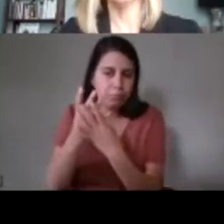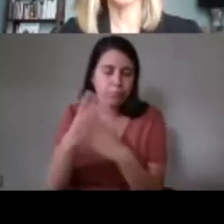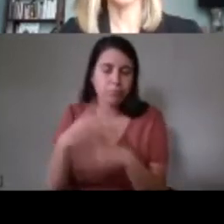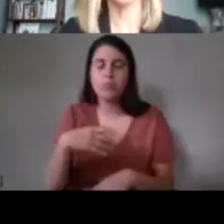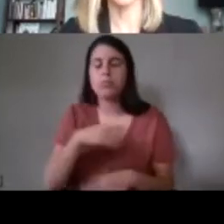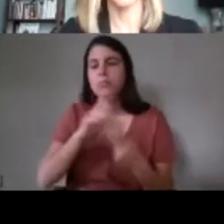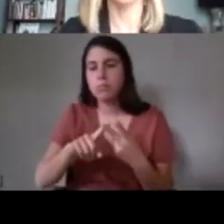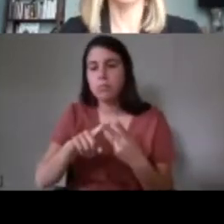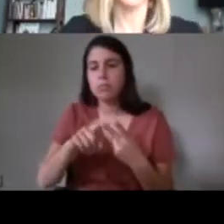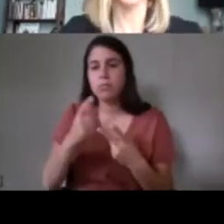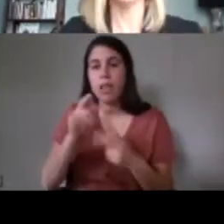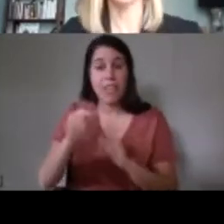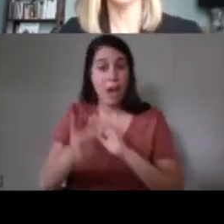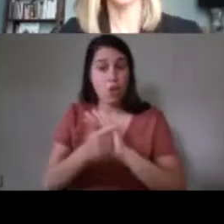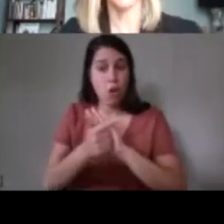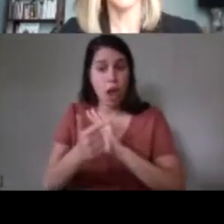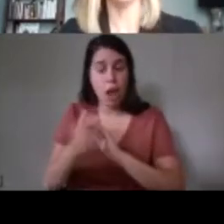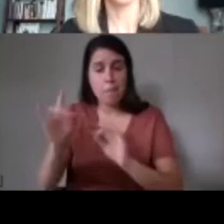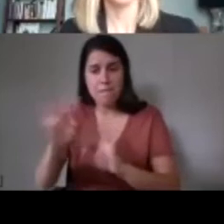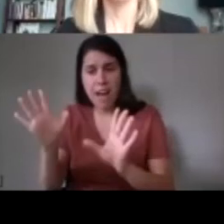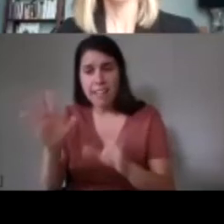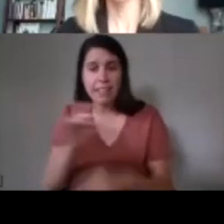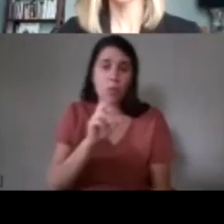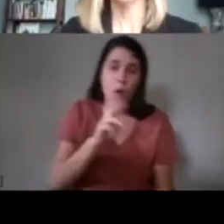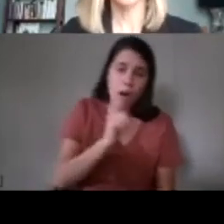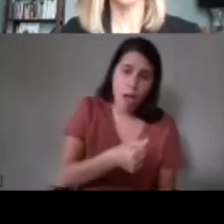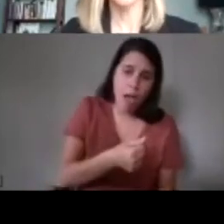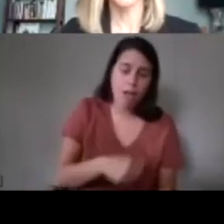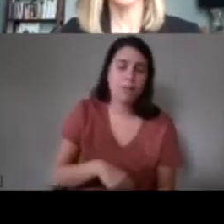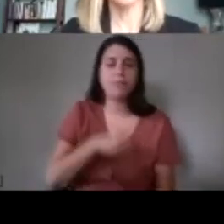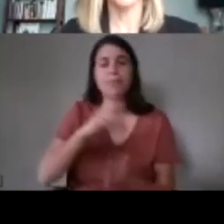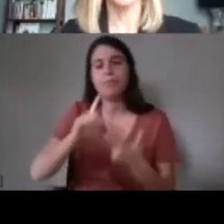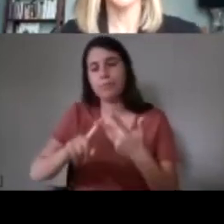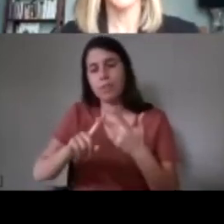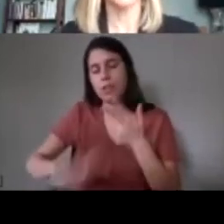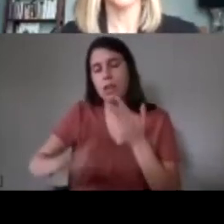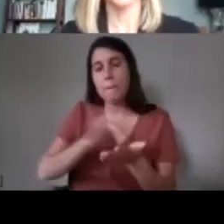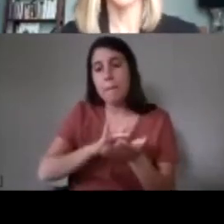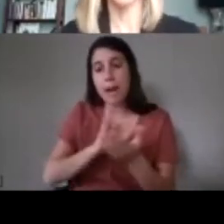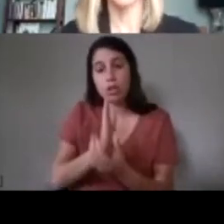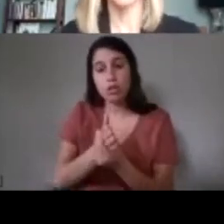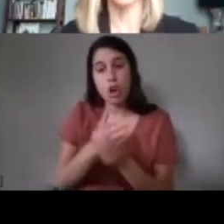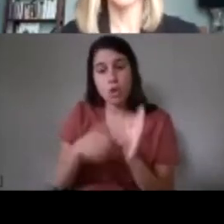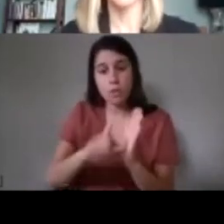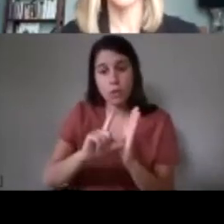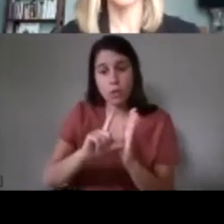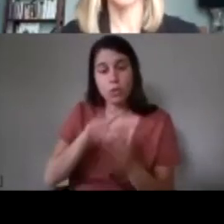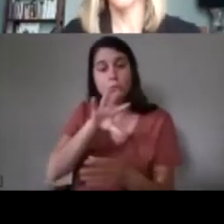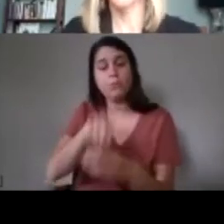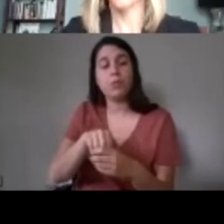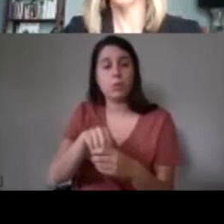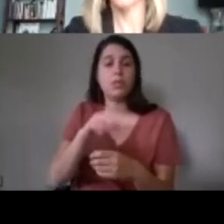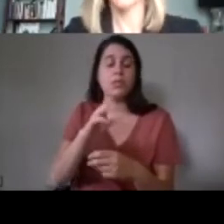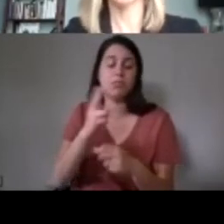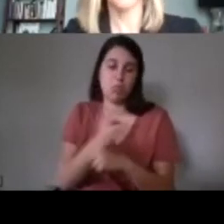their offense was a violent offense or not. We conducted medical chart reviews, and that also included utilization